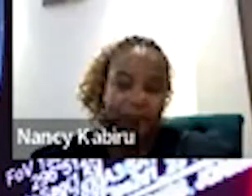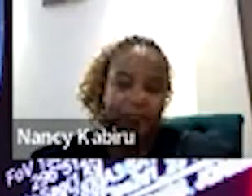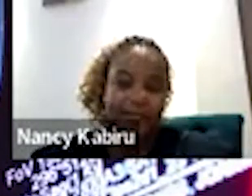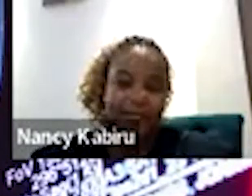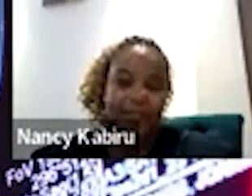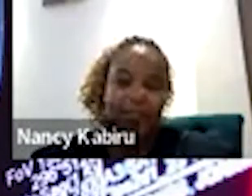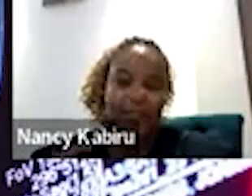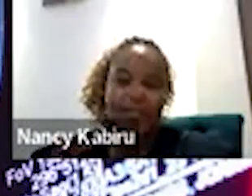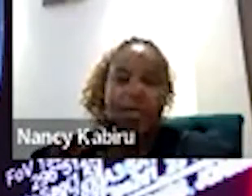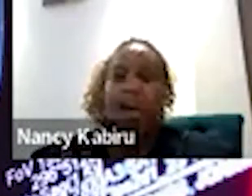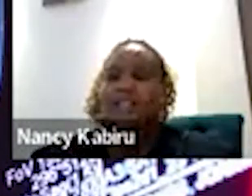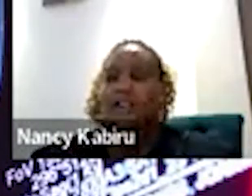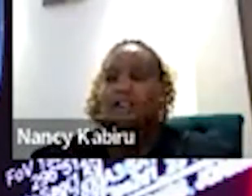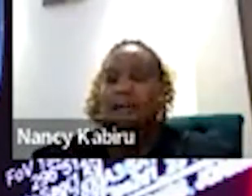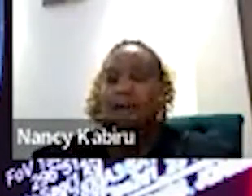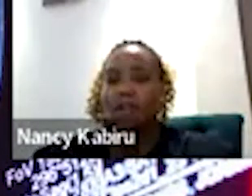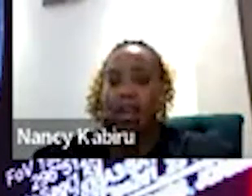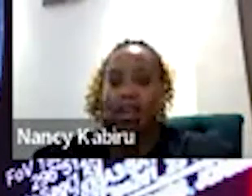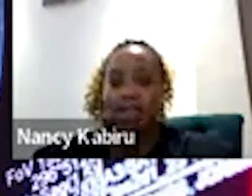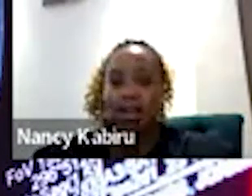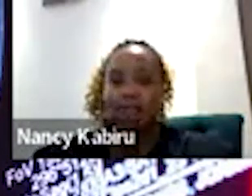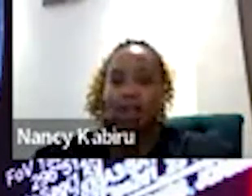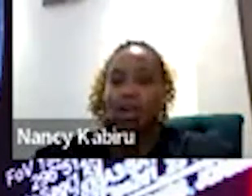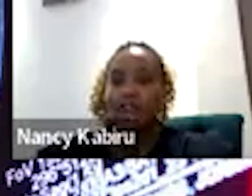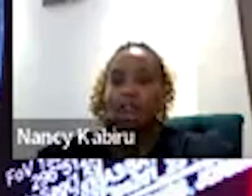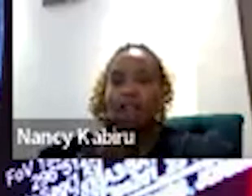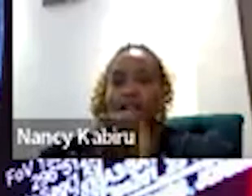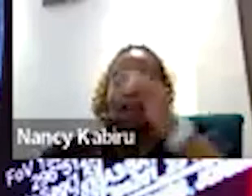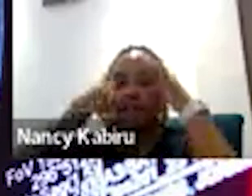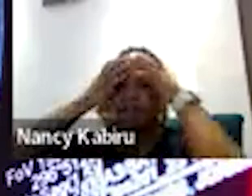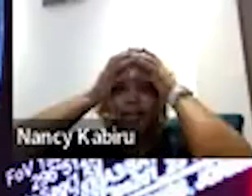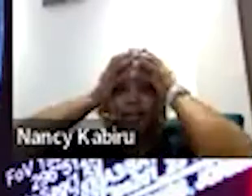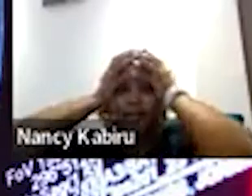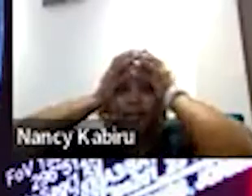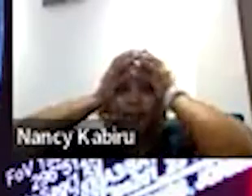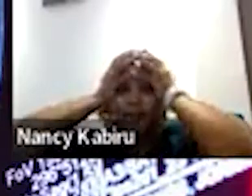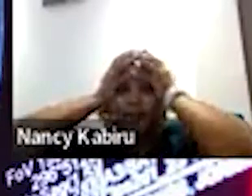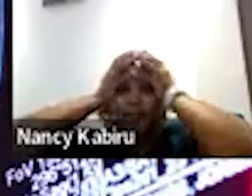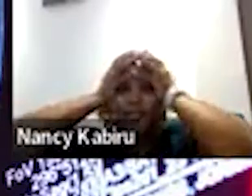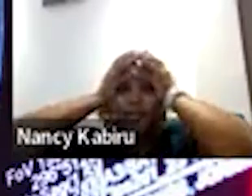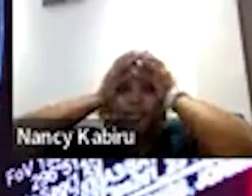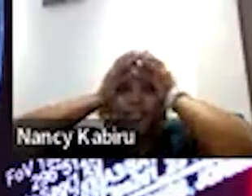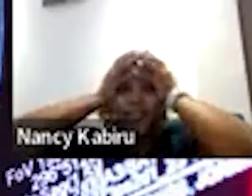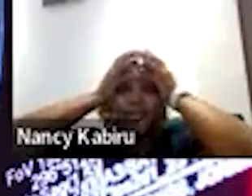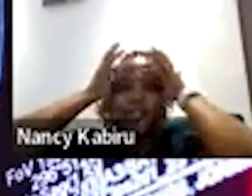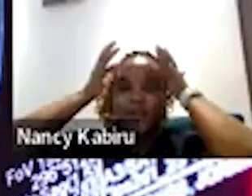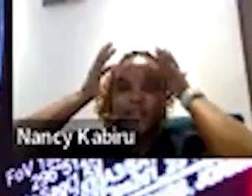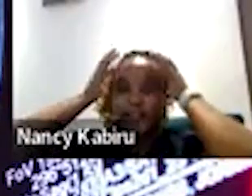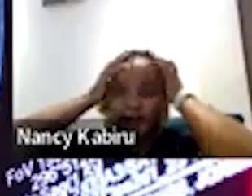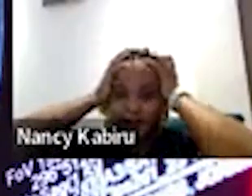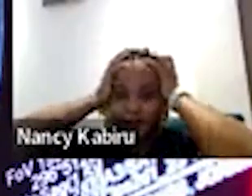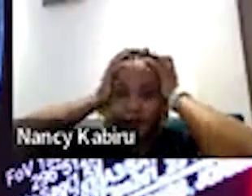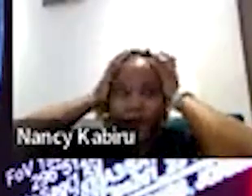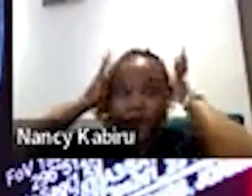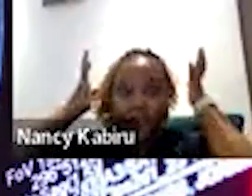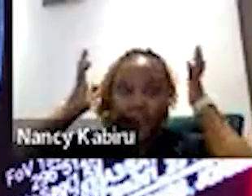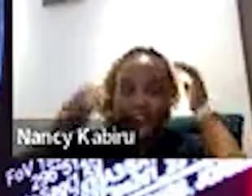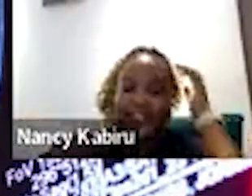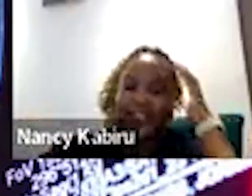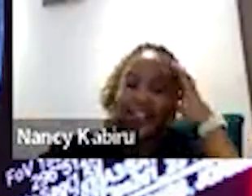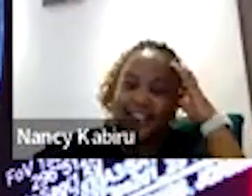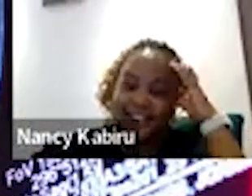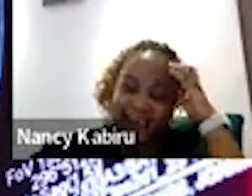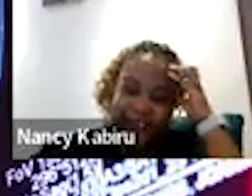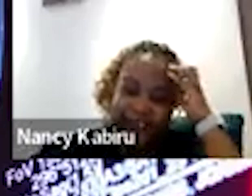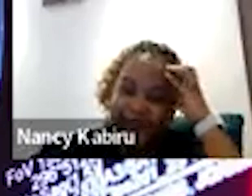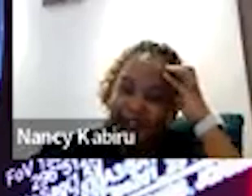mind. So having talked about that, I'm sure all of you are like, oh my God, so what are you talking about? What do we